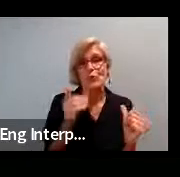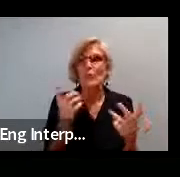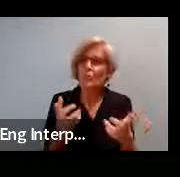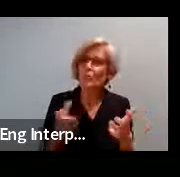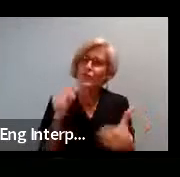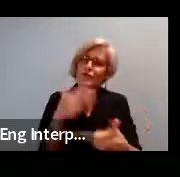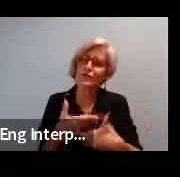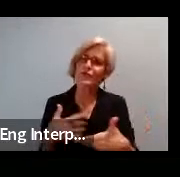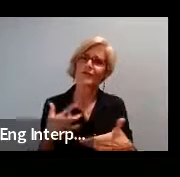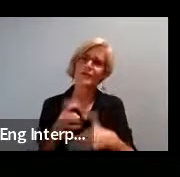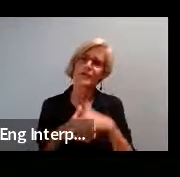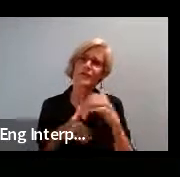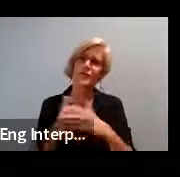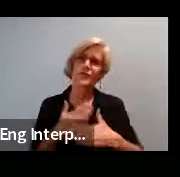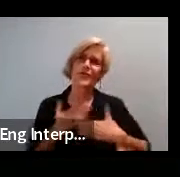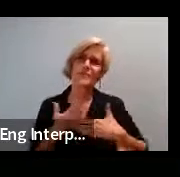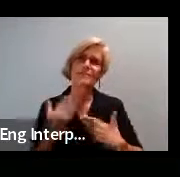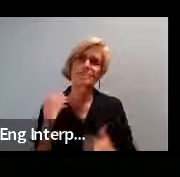at school.